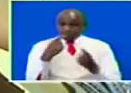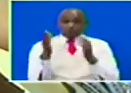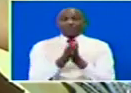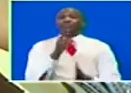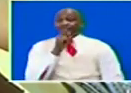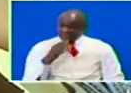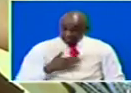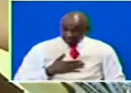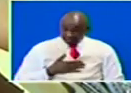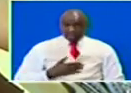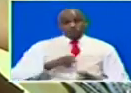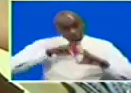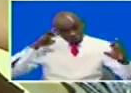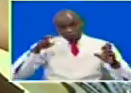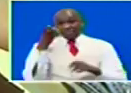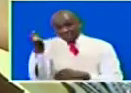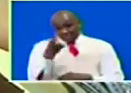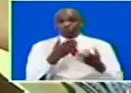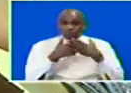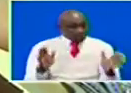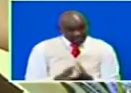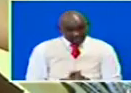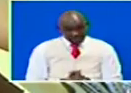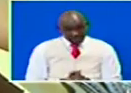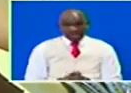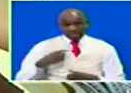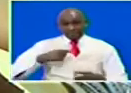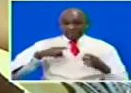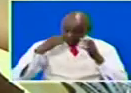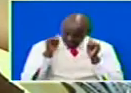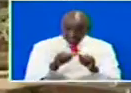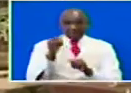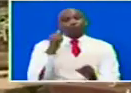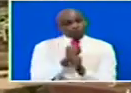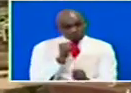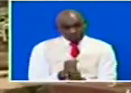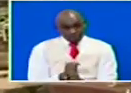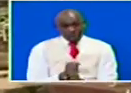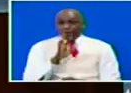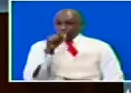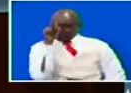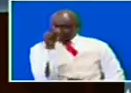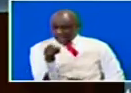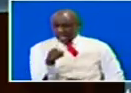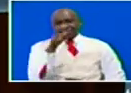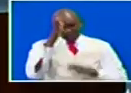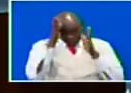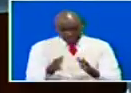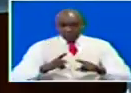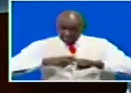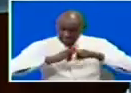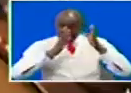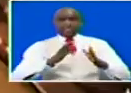dad. Atafute mahali tufungue niwe nikishinda hapo. It is then that this mechanic shop